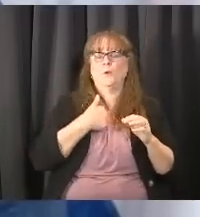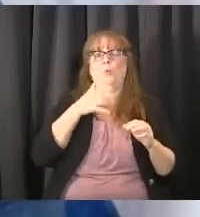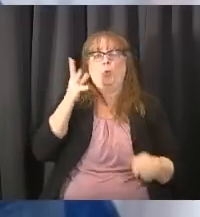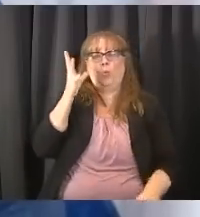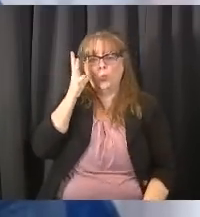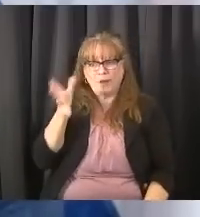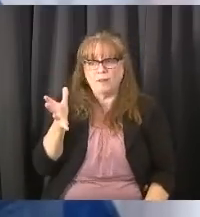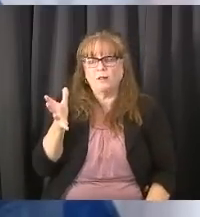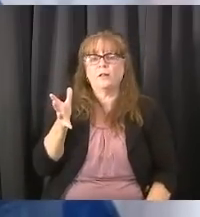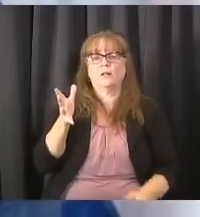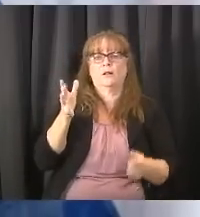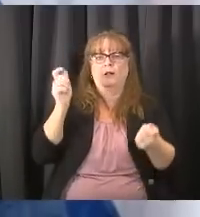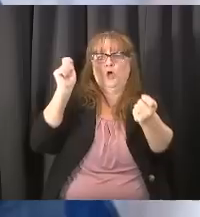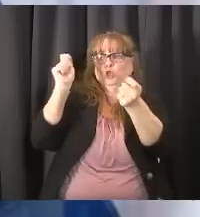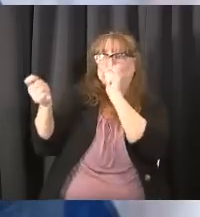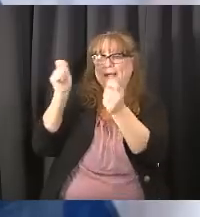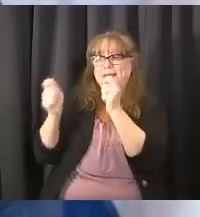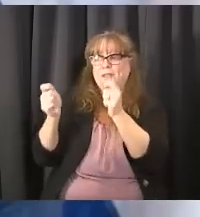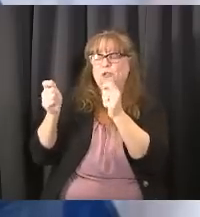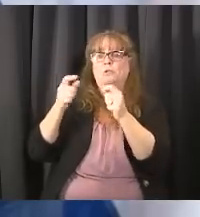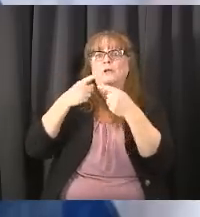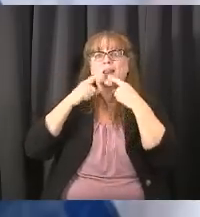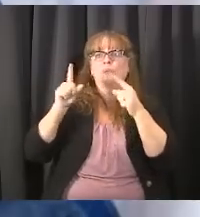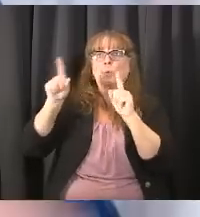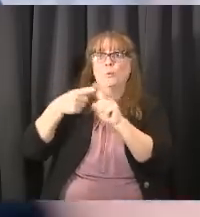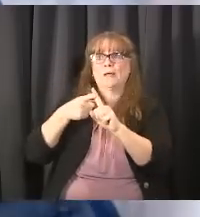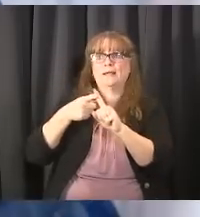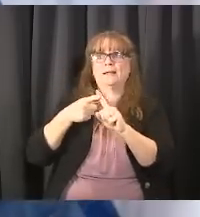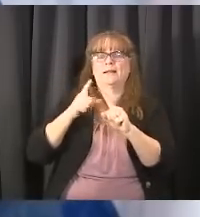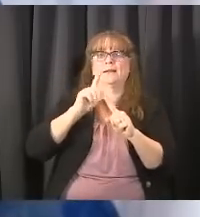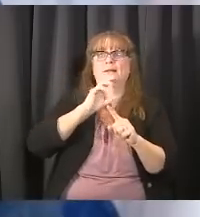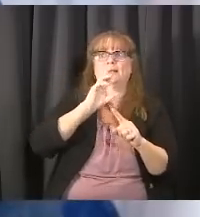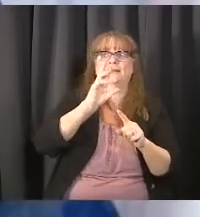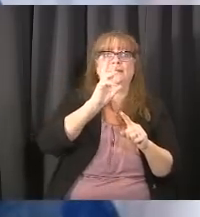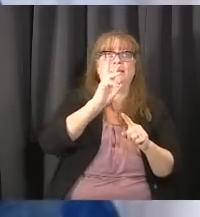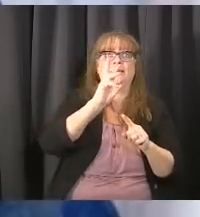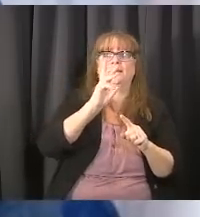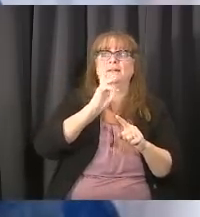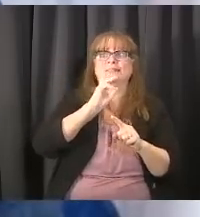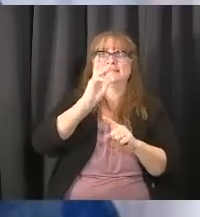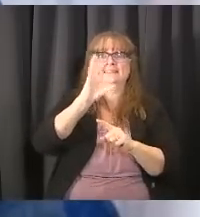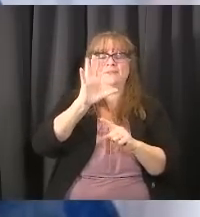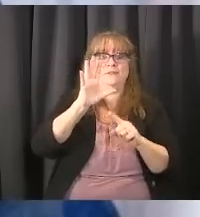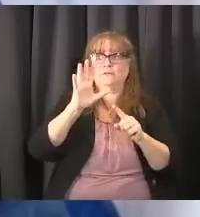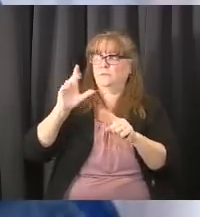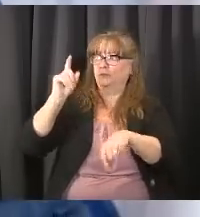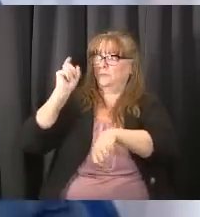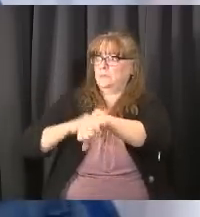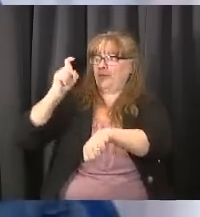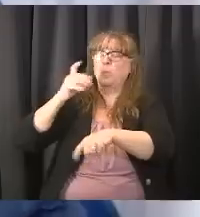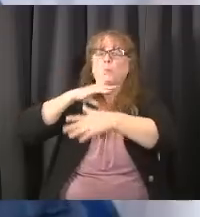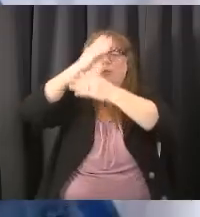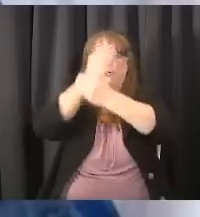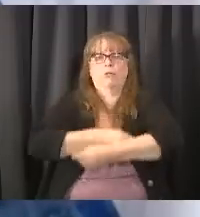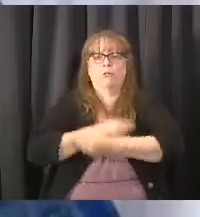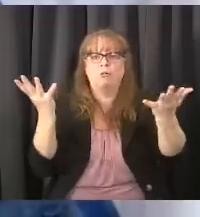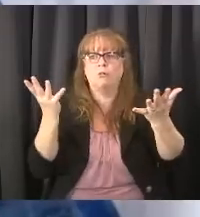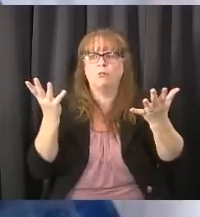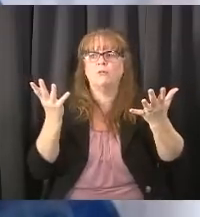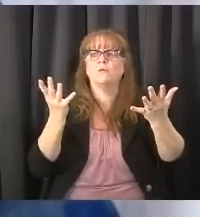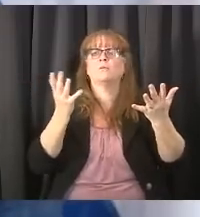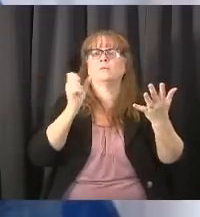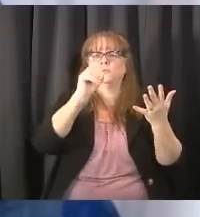and up will be eligible. I expect that date will be in a couple weeks. In the meantime, we want to focus on 70 and up, and even within that group,